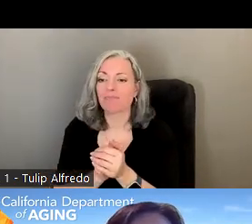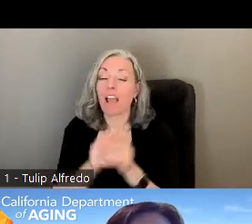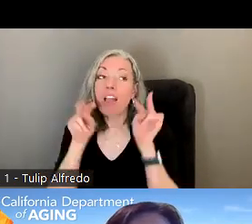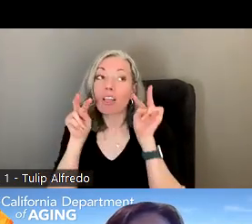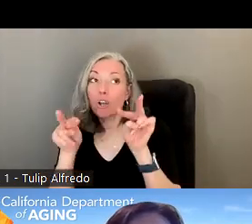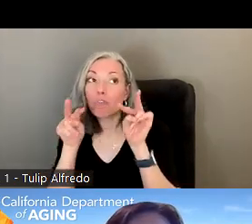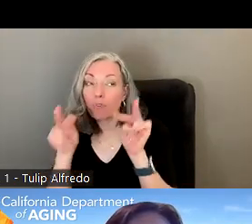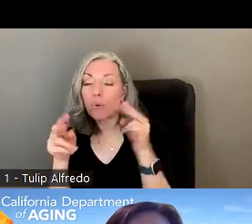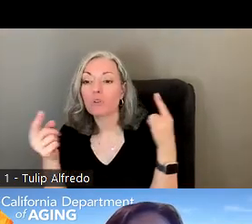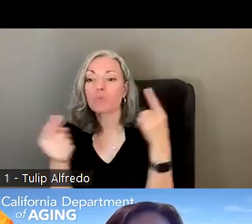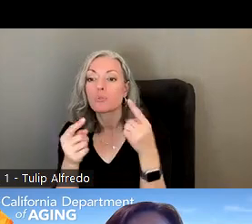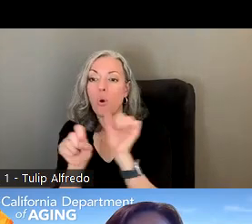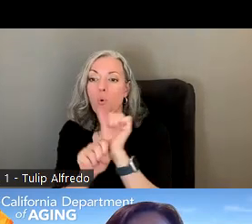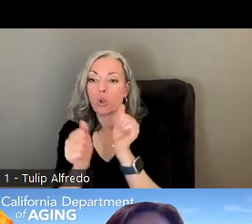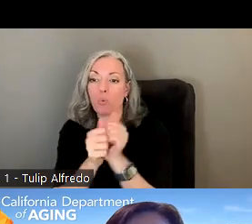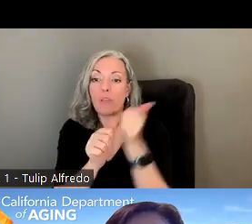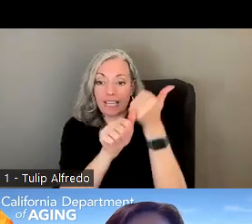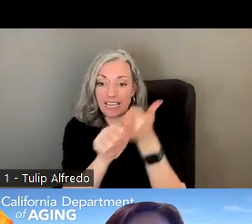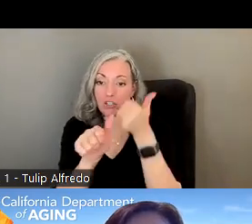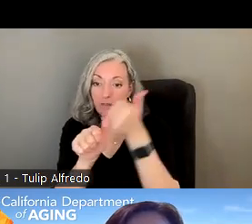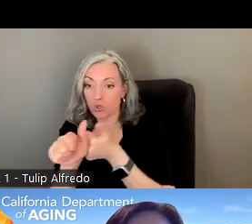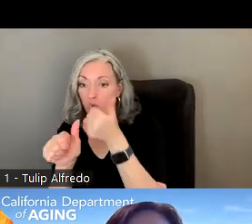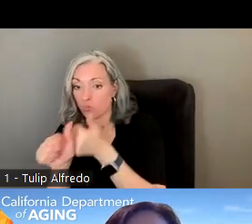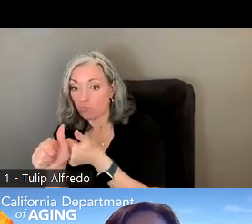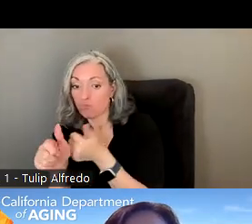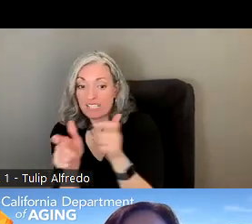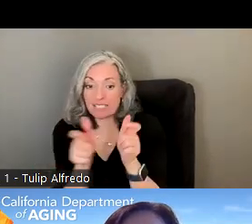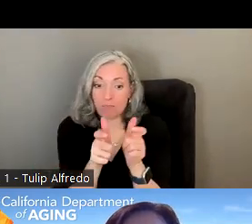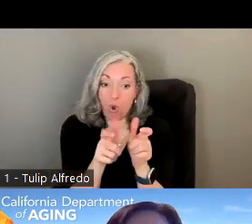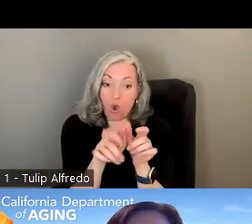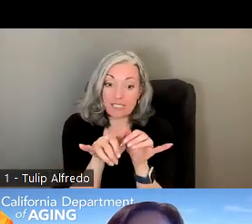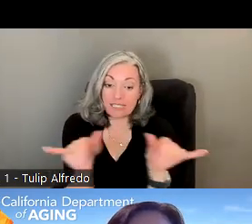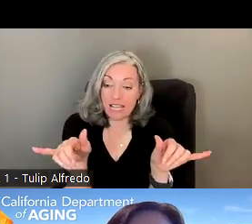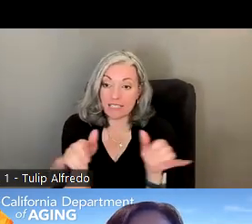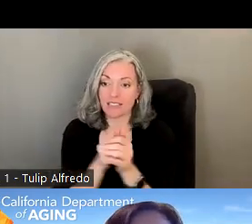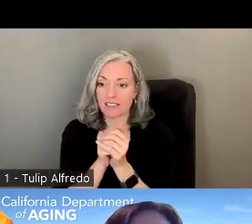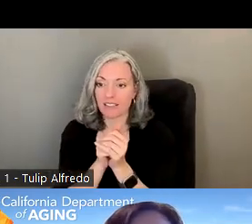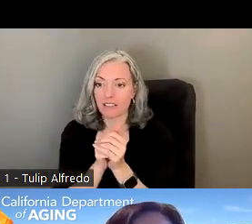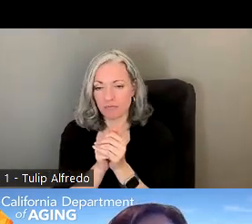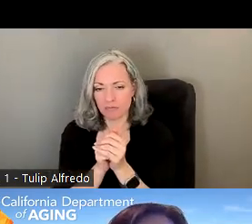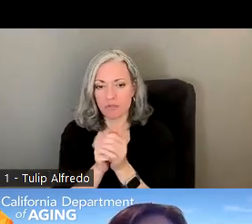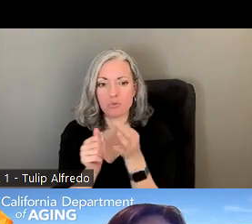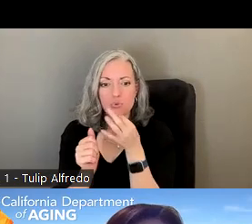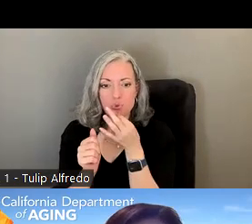forward to working with each of you more on a smaller scale. And so as soon as we get a little bit